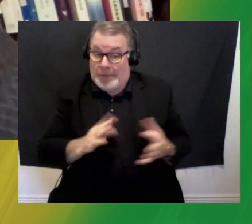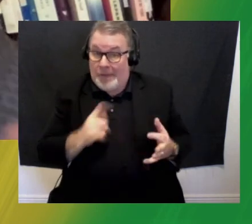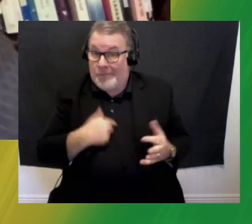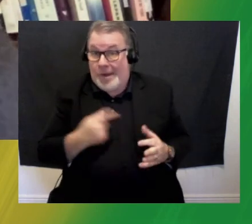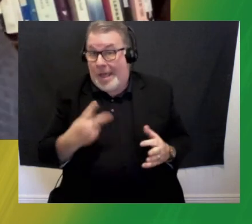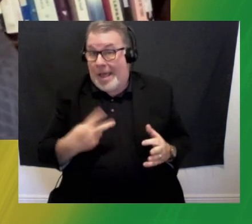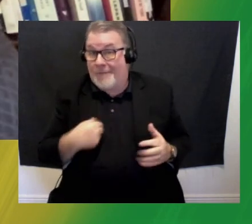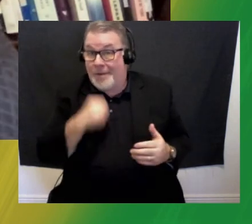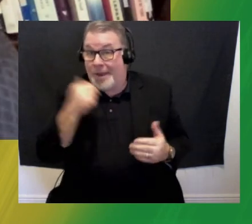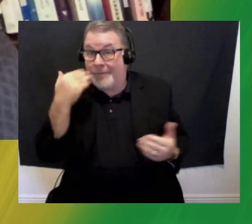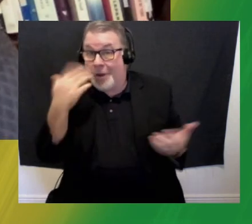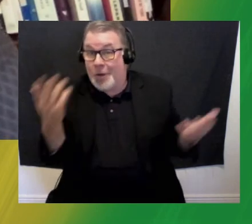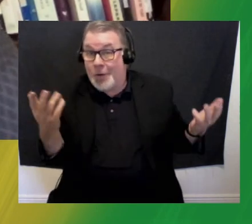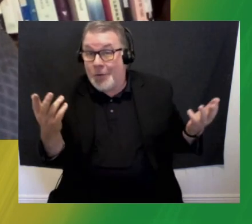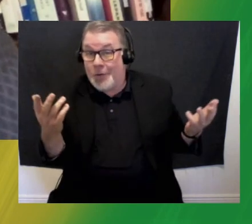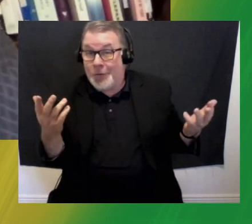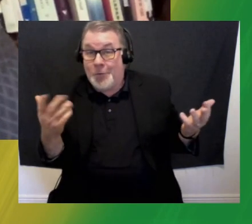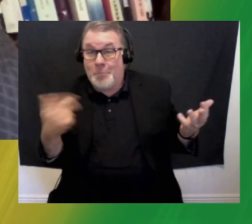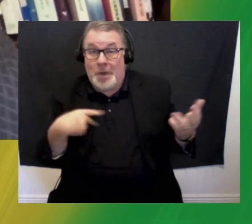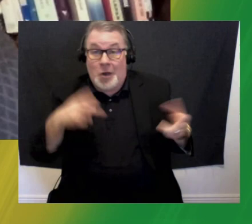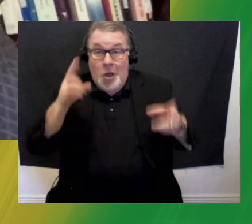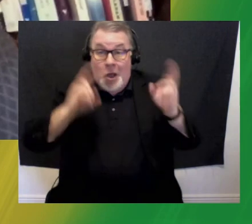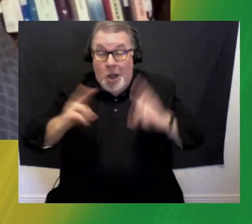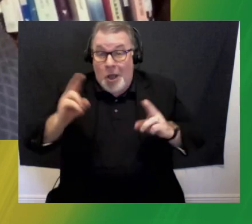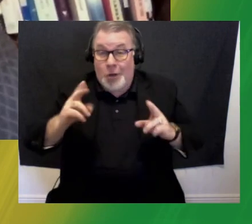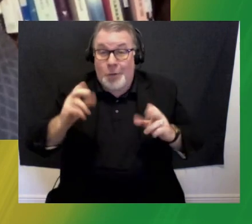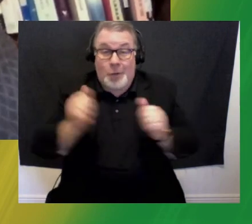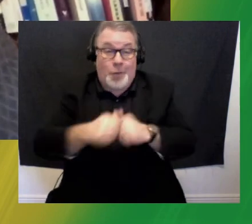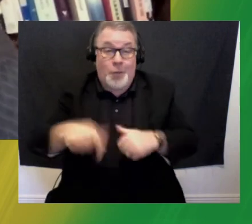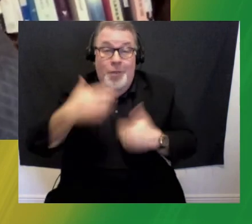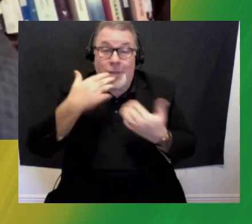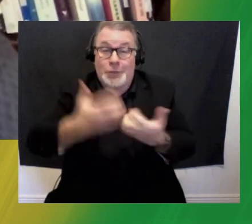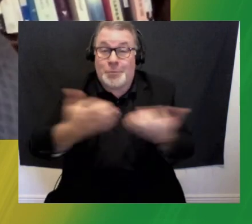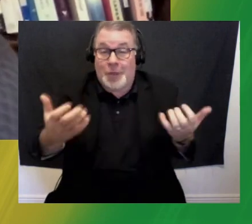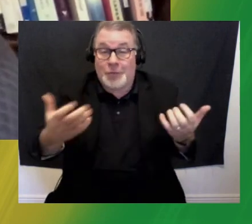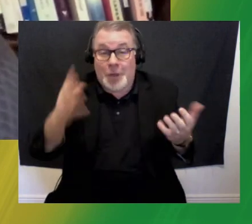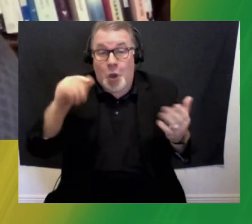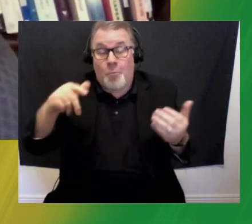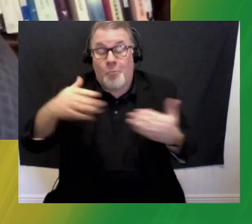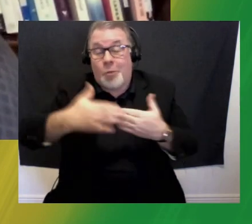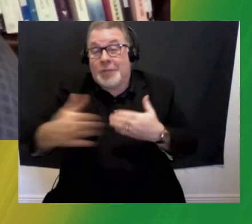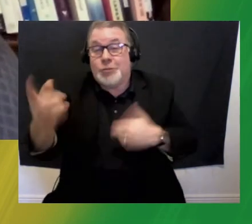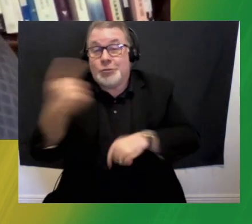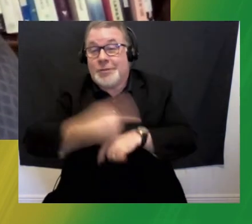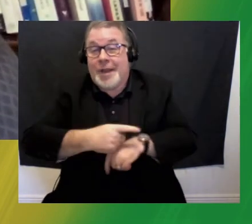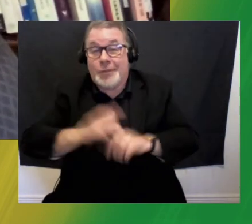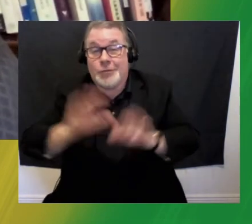and I wouldn't even know, but it has been an honor to be with y'all. Thank you very much. And I hope the rest of your day goes great.